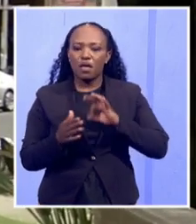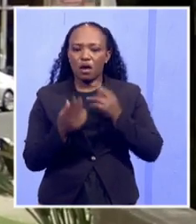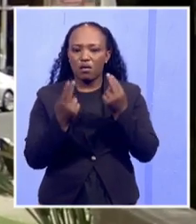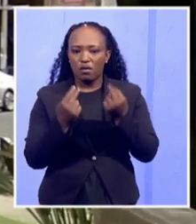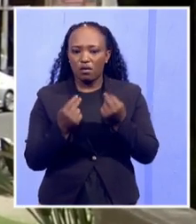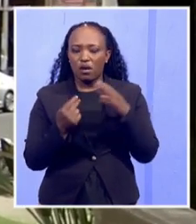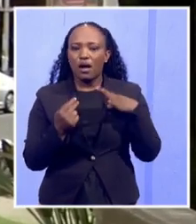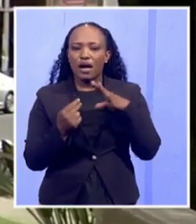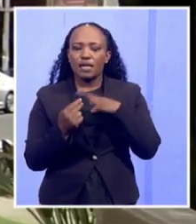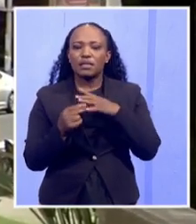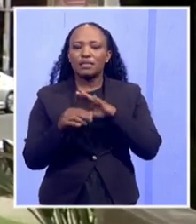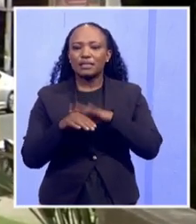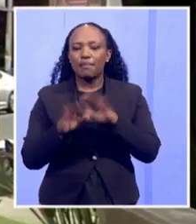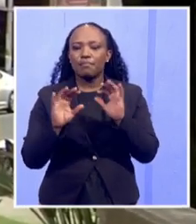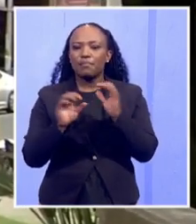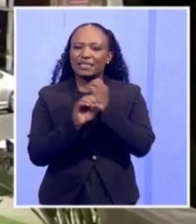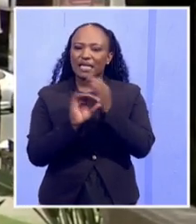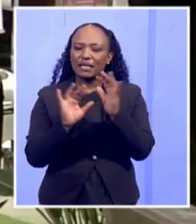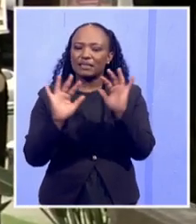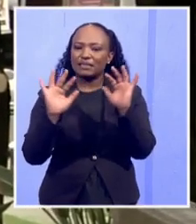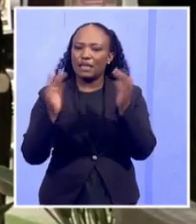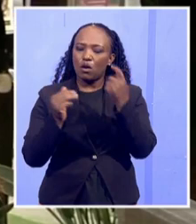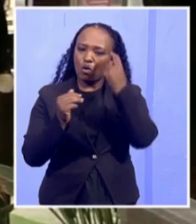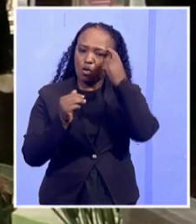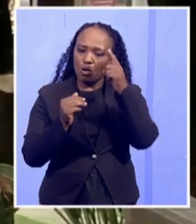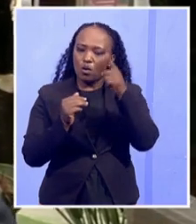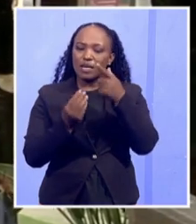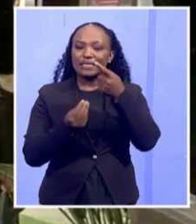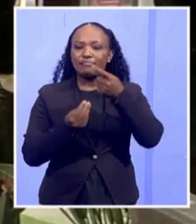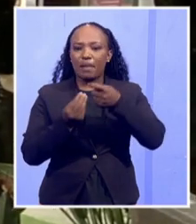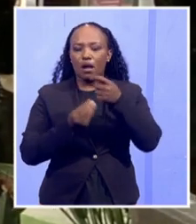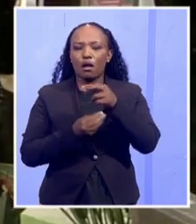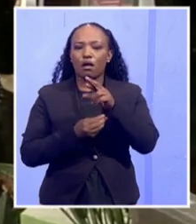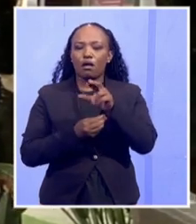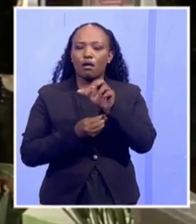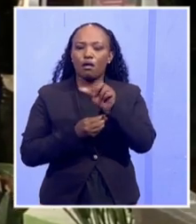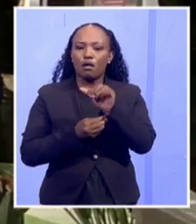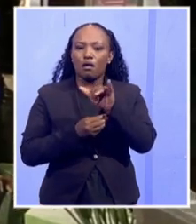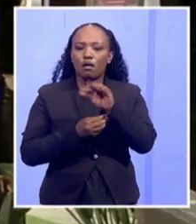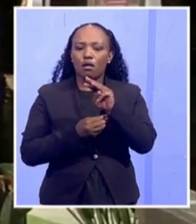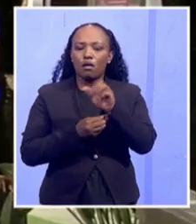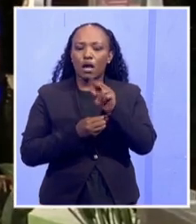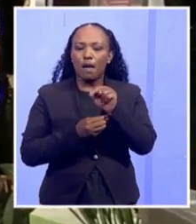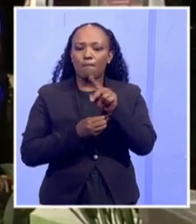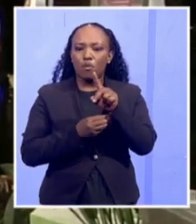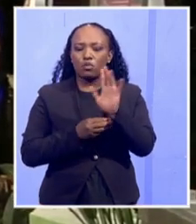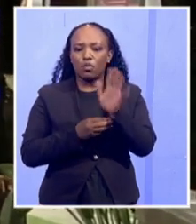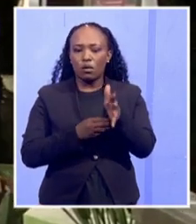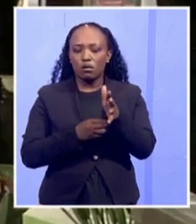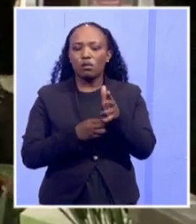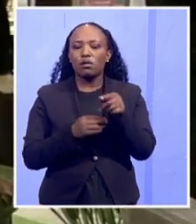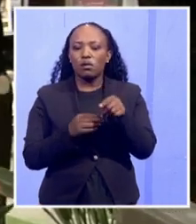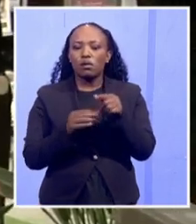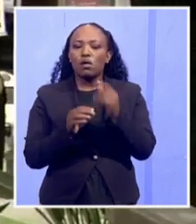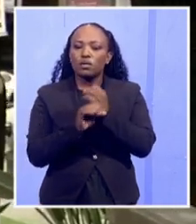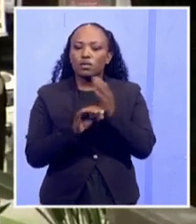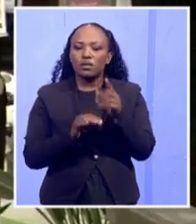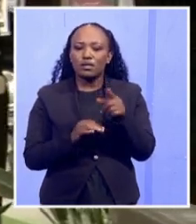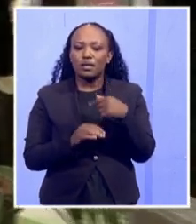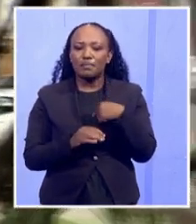council starts at 10 o'clock this morning. The speaker, Raymond Lamine, is going to meet with the various whips of the various councils. I am also